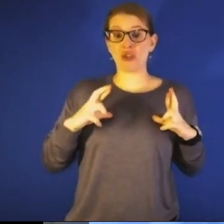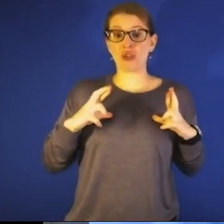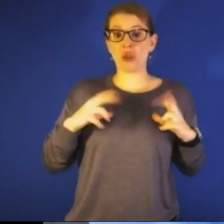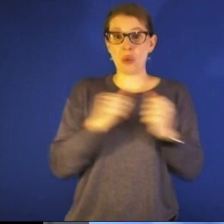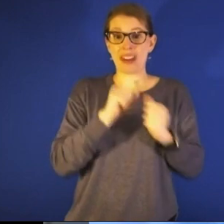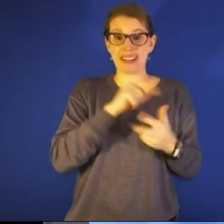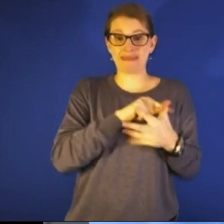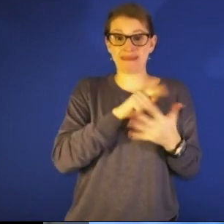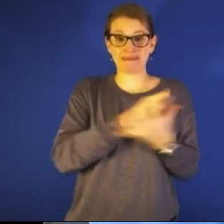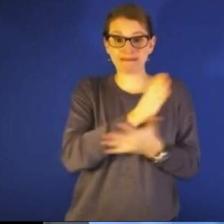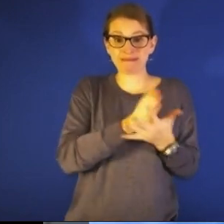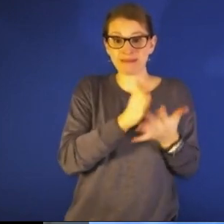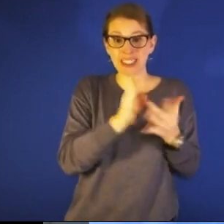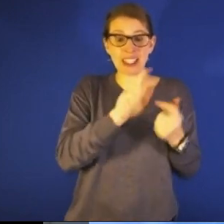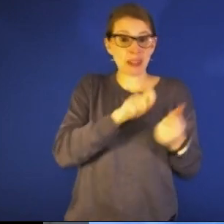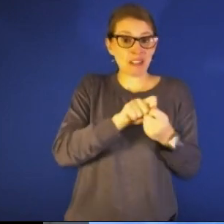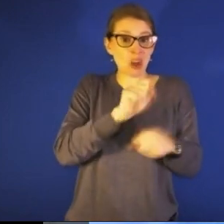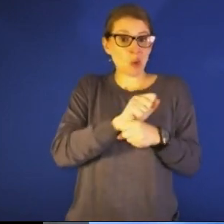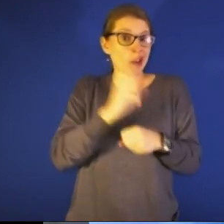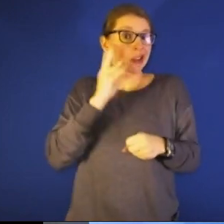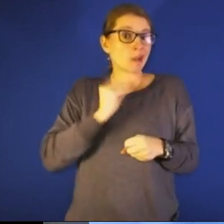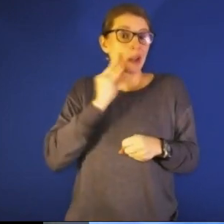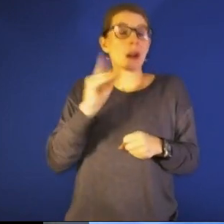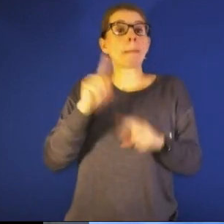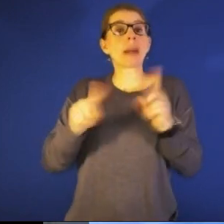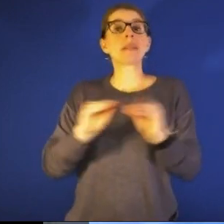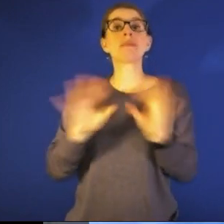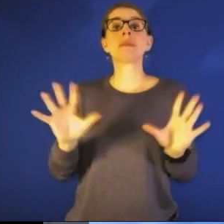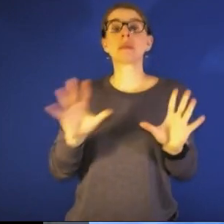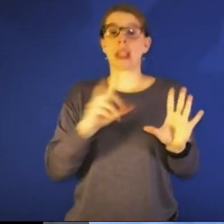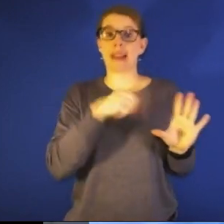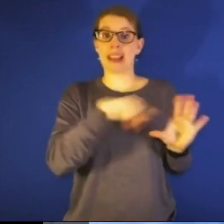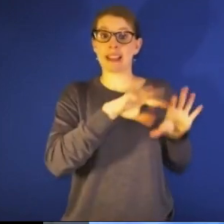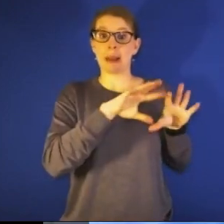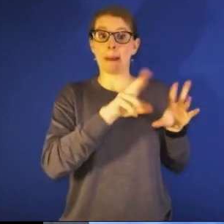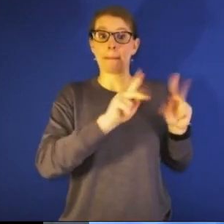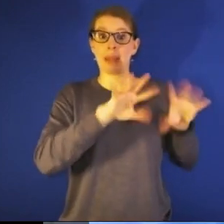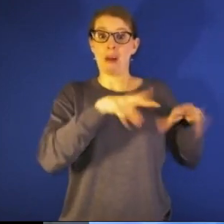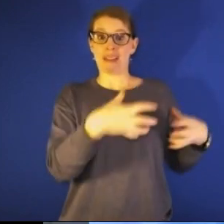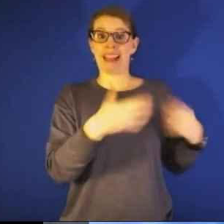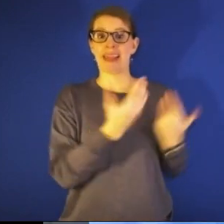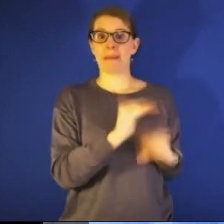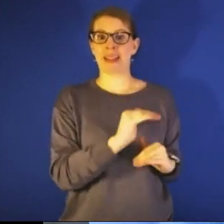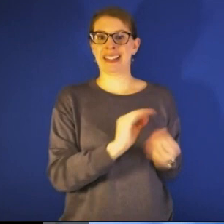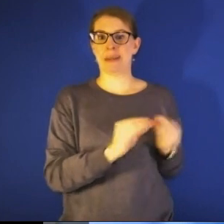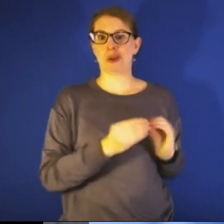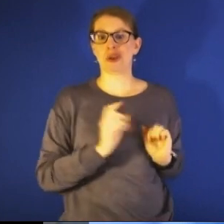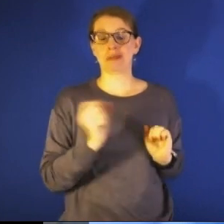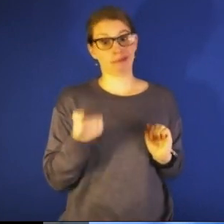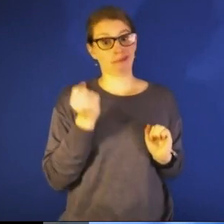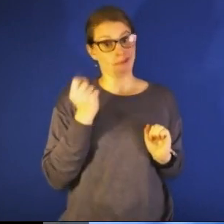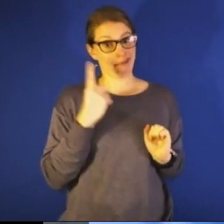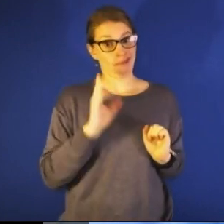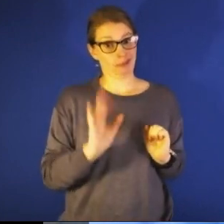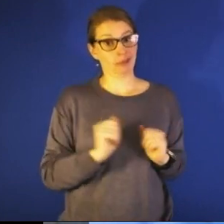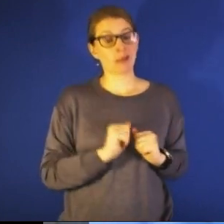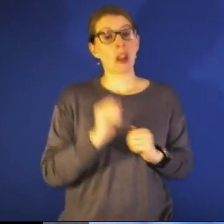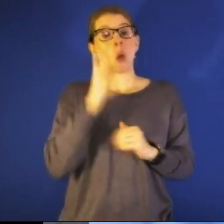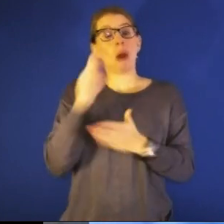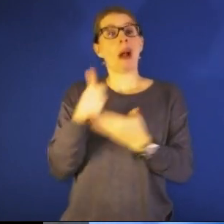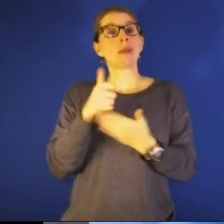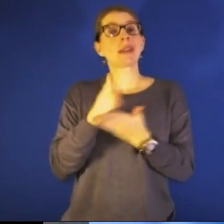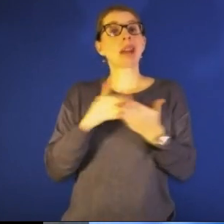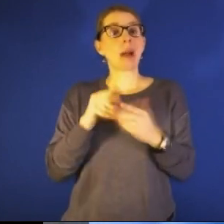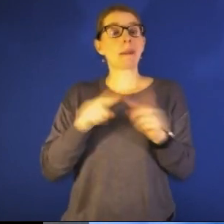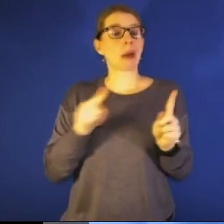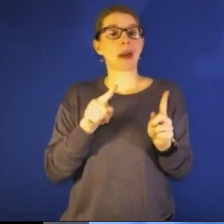But let me be clear, that bucket of people is a limited number, and it will help us some, but it